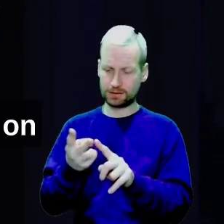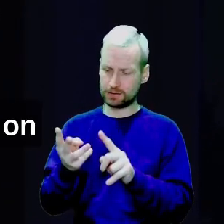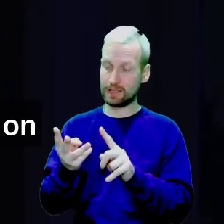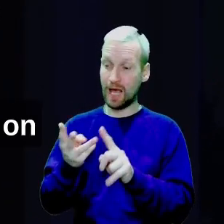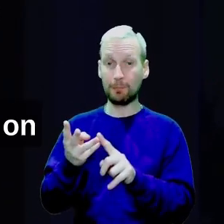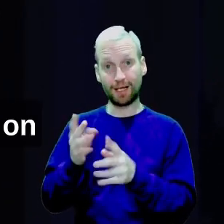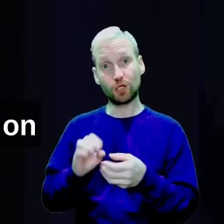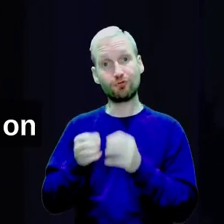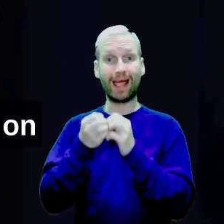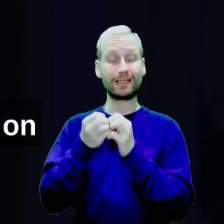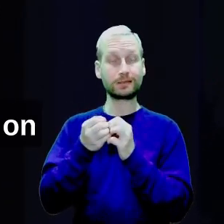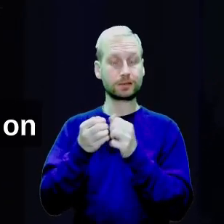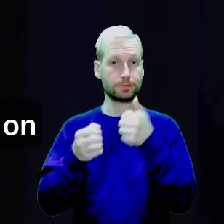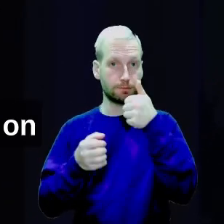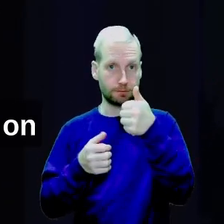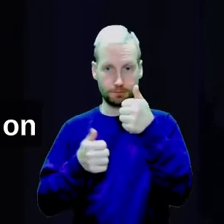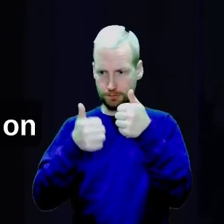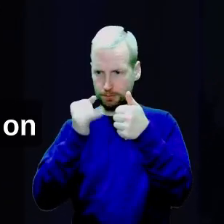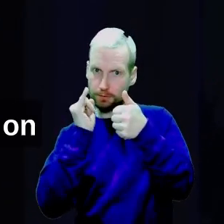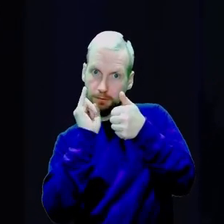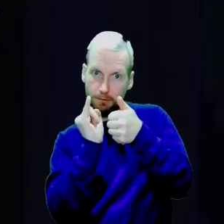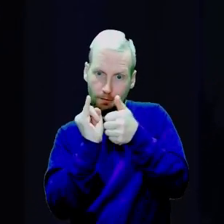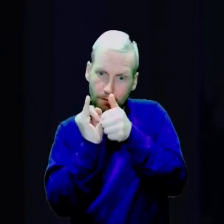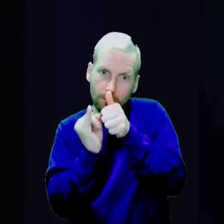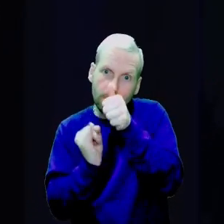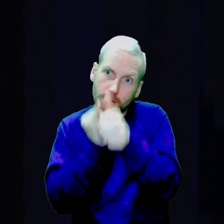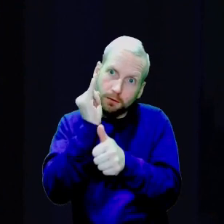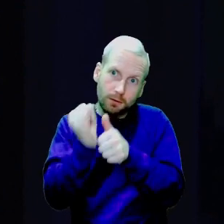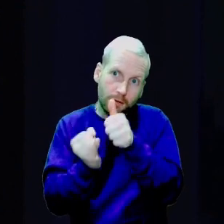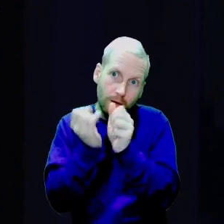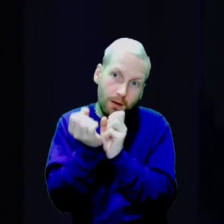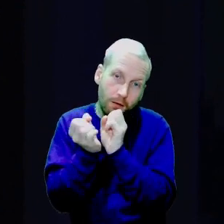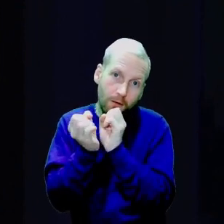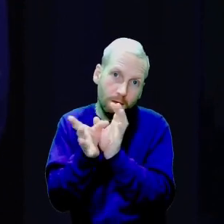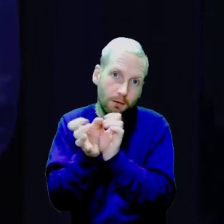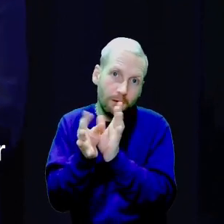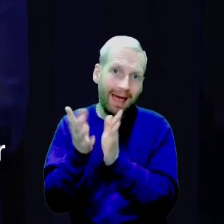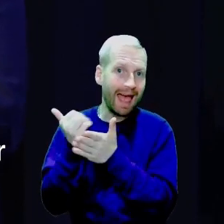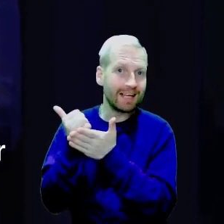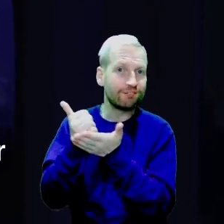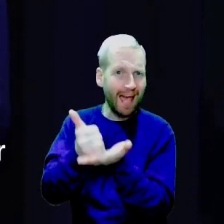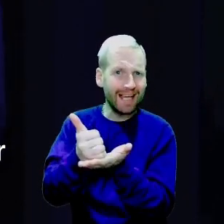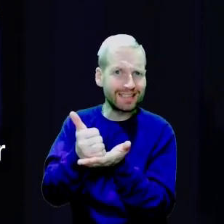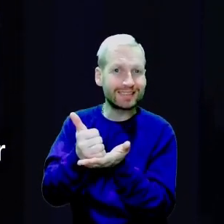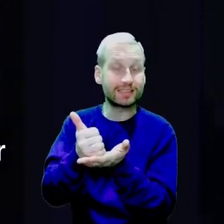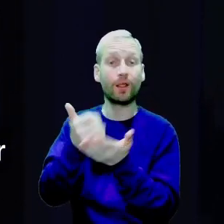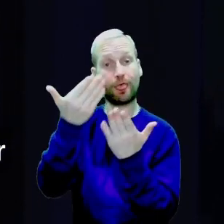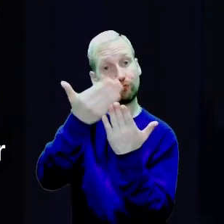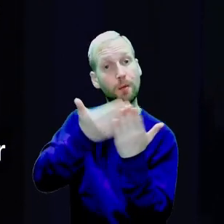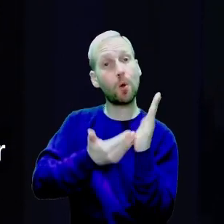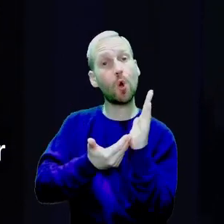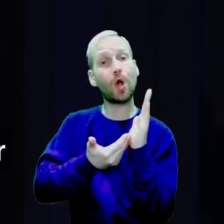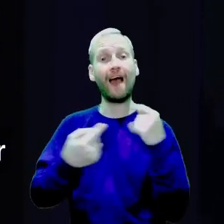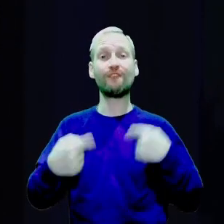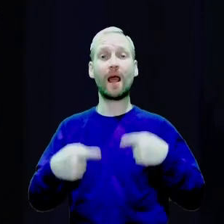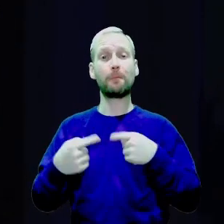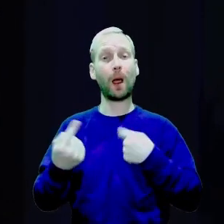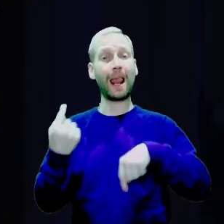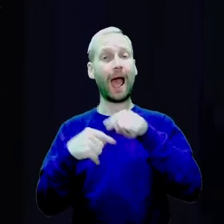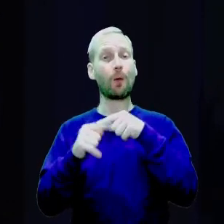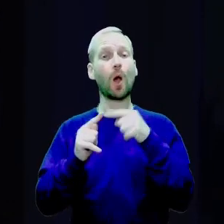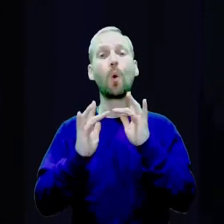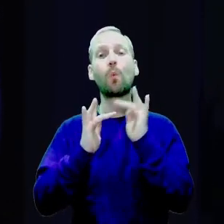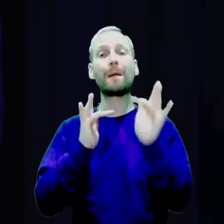asked to produce constructive suggestions for that based on what people having the checks have told us. The report's actually currently available on our